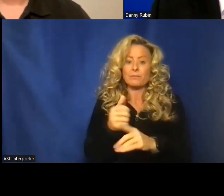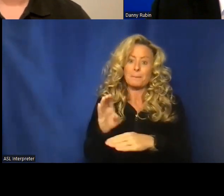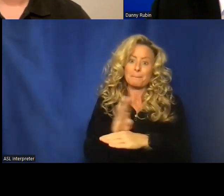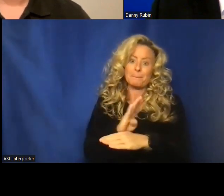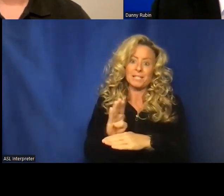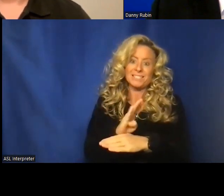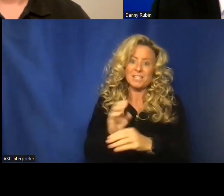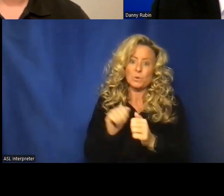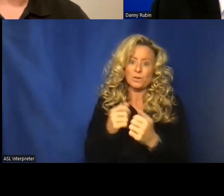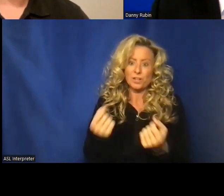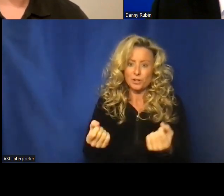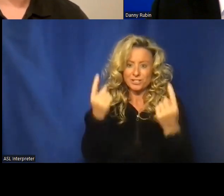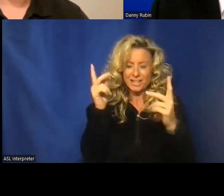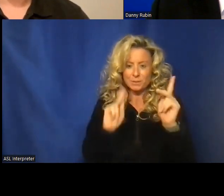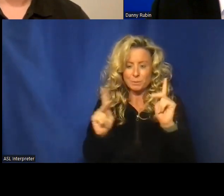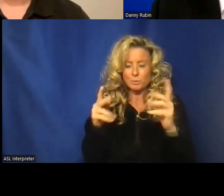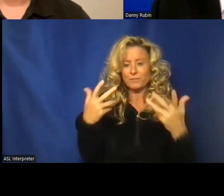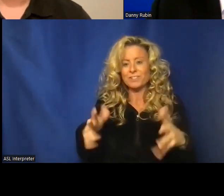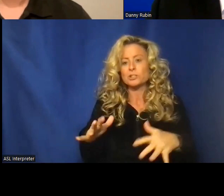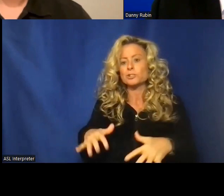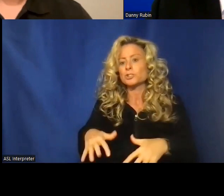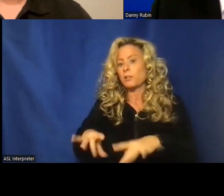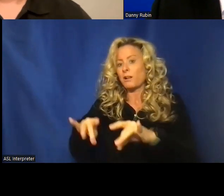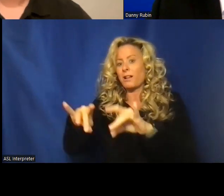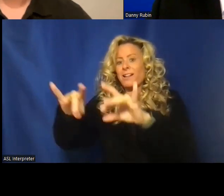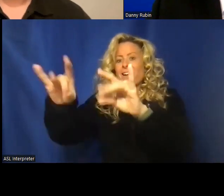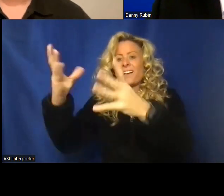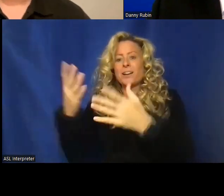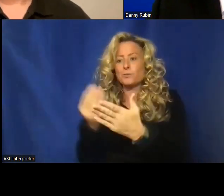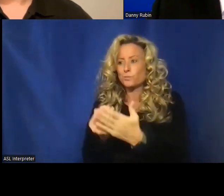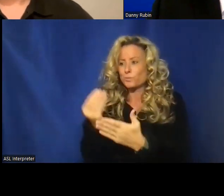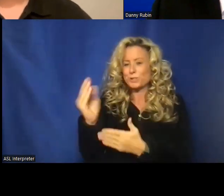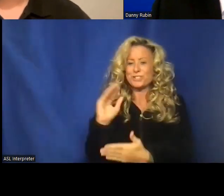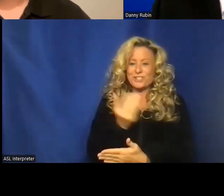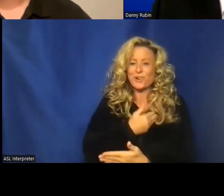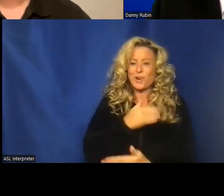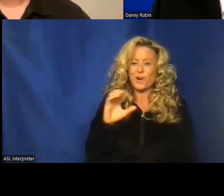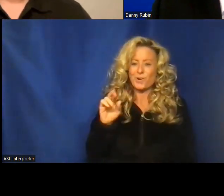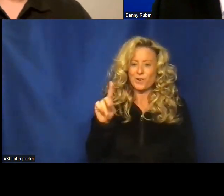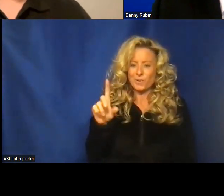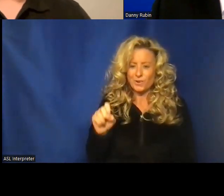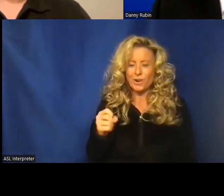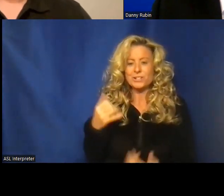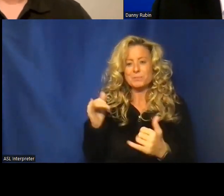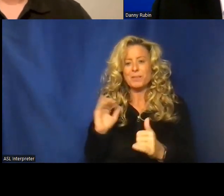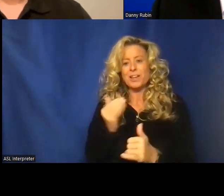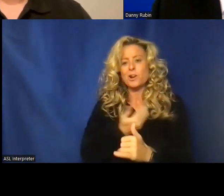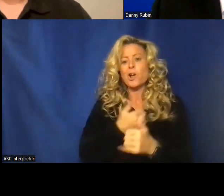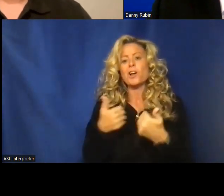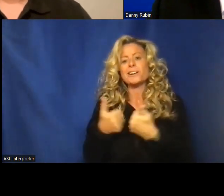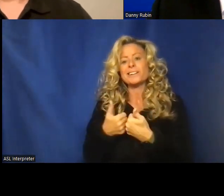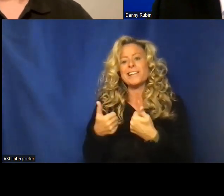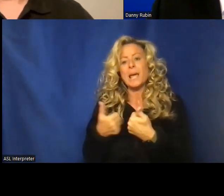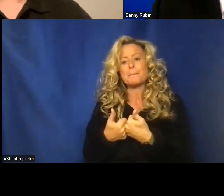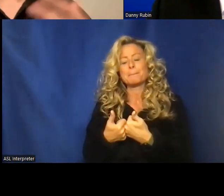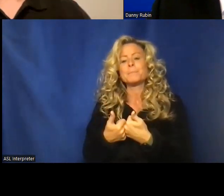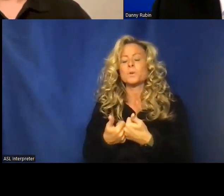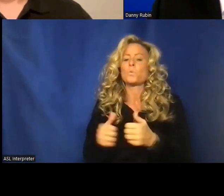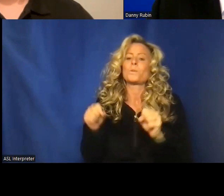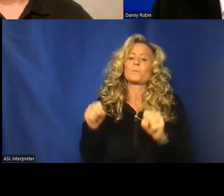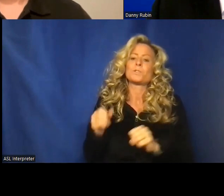understand the people who've already adopted and are already purchasing our cards and playing our games, as well as the